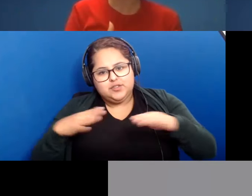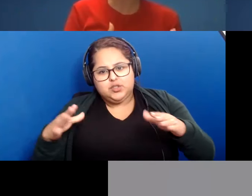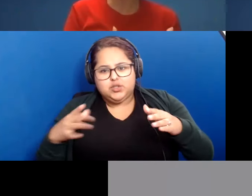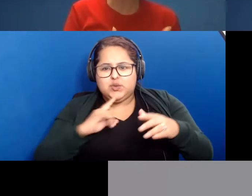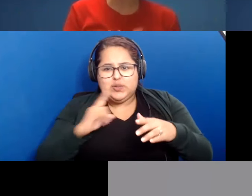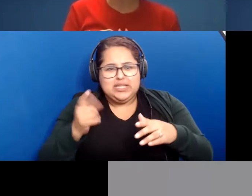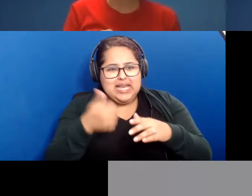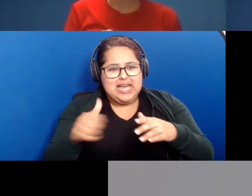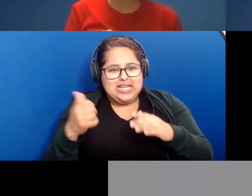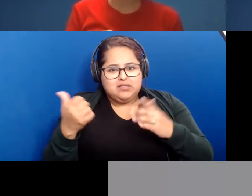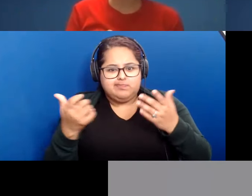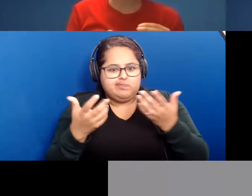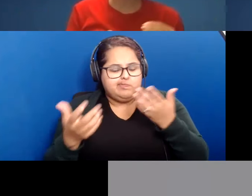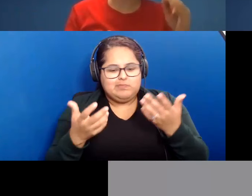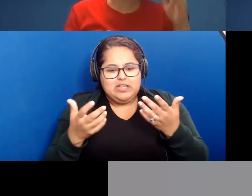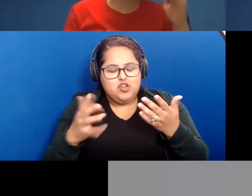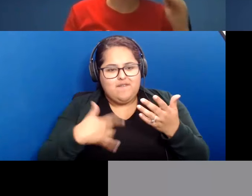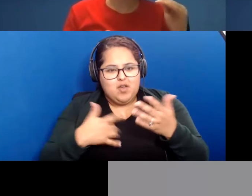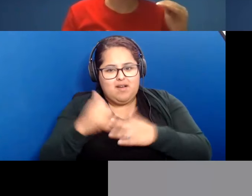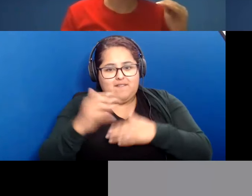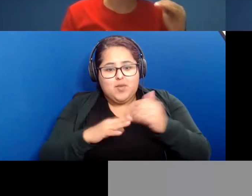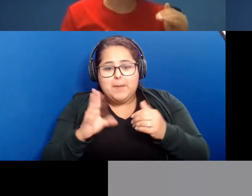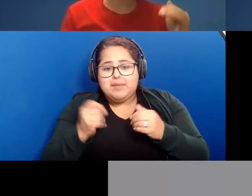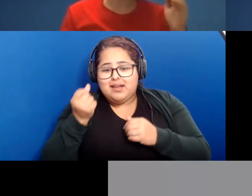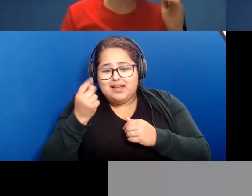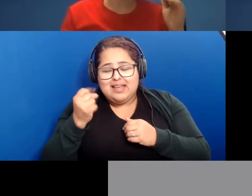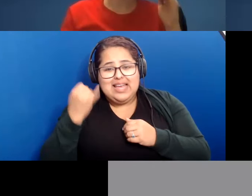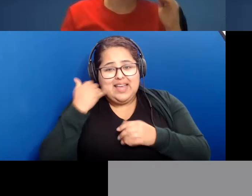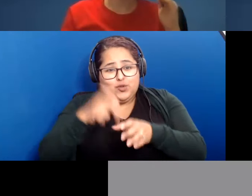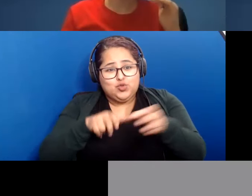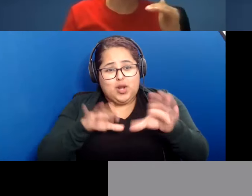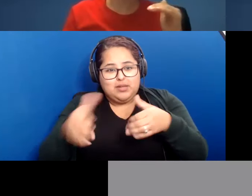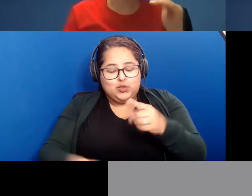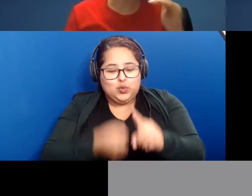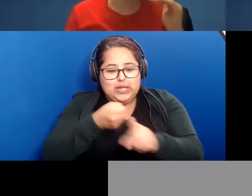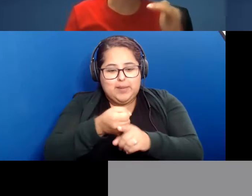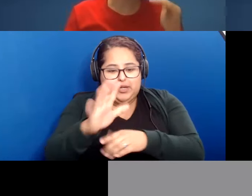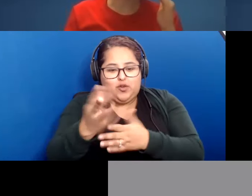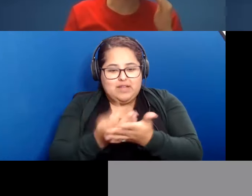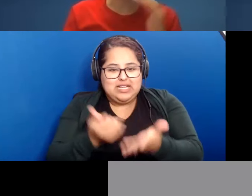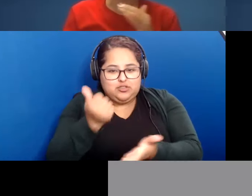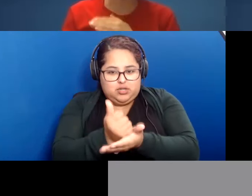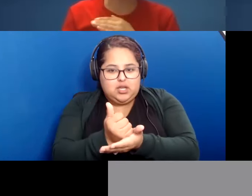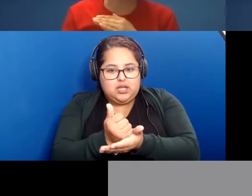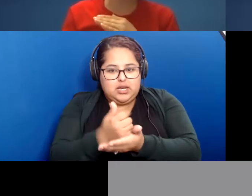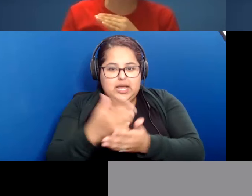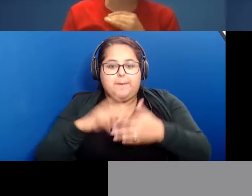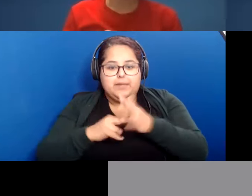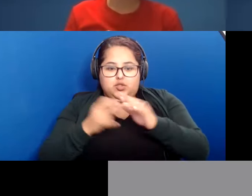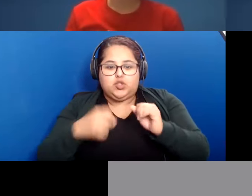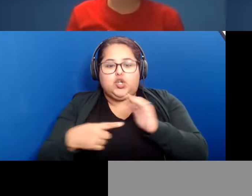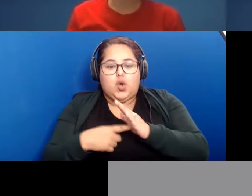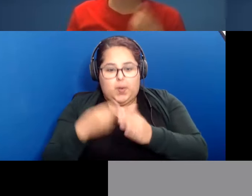feel comfortable with, but keep in mind, if you drop classes, it affects your financial aid and you could owe money back.